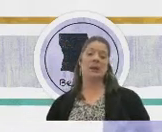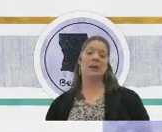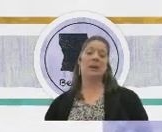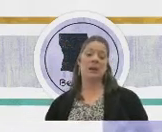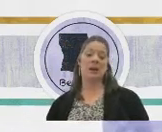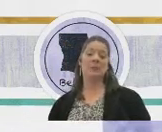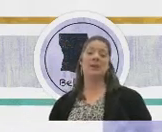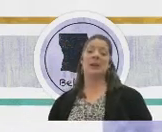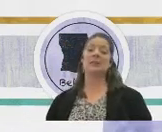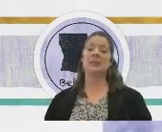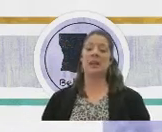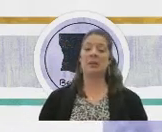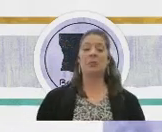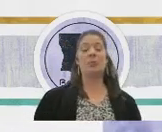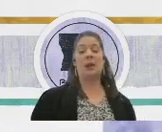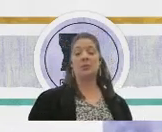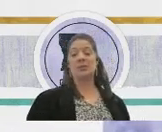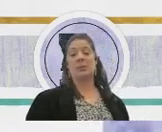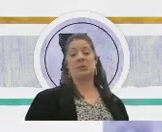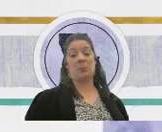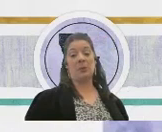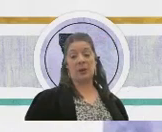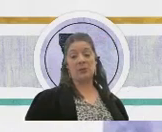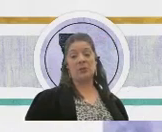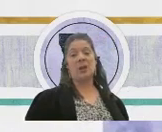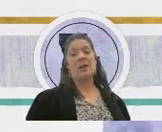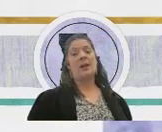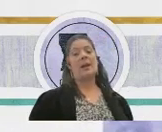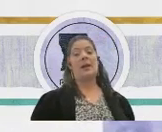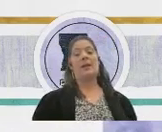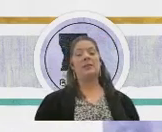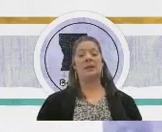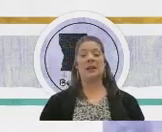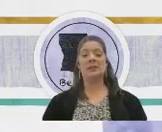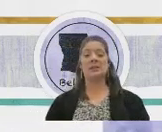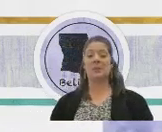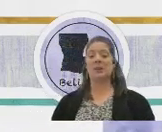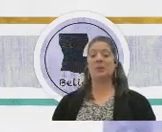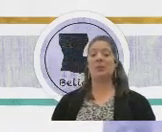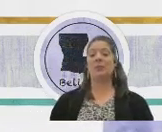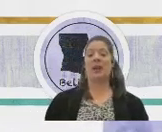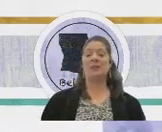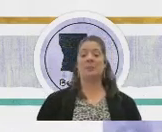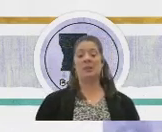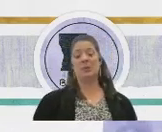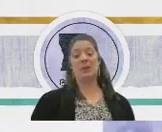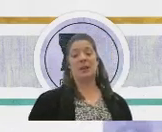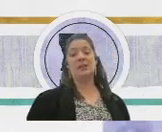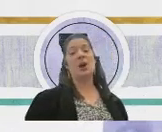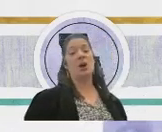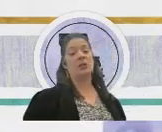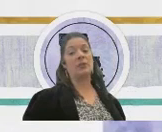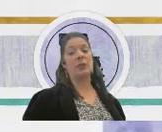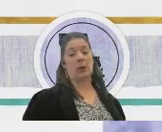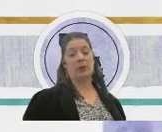June meeting, the next TSAC meeting will be held on September 1st, and the deadline to submit an appeal for that September meeting